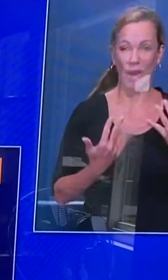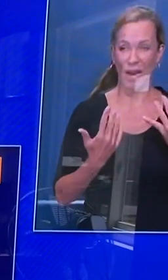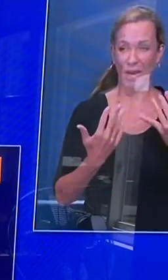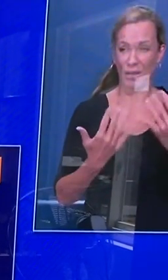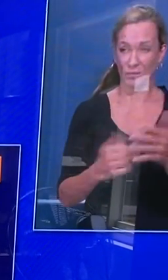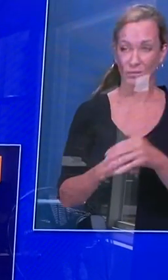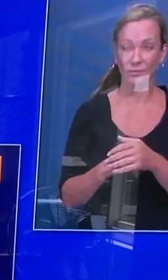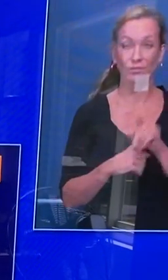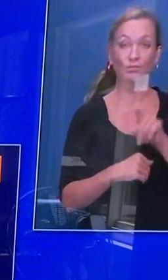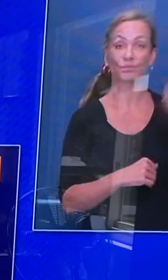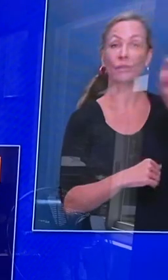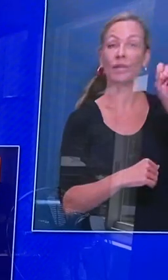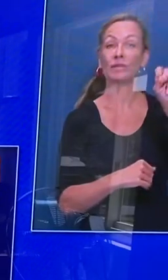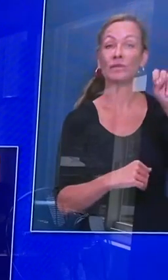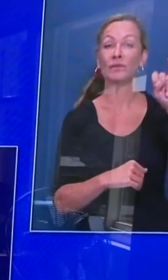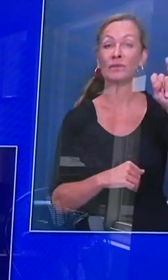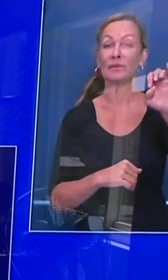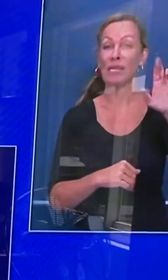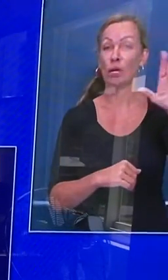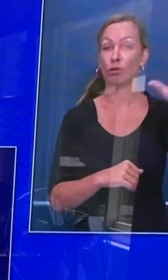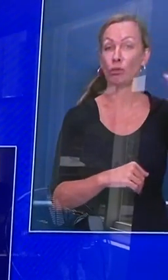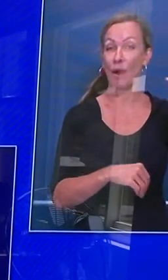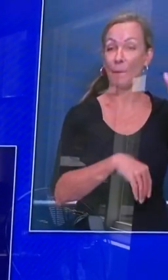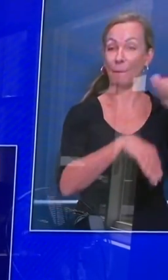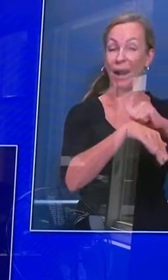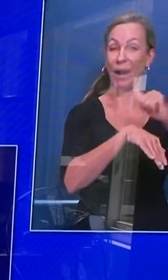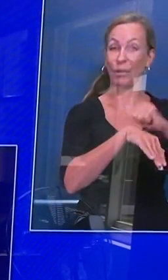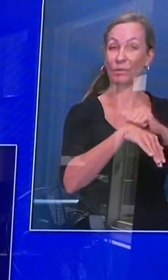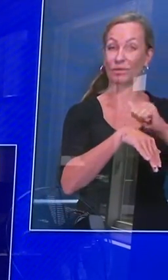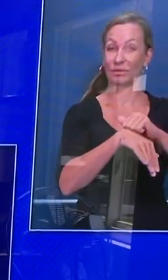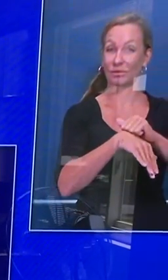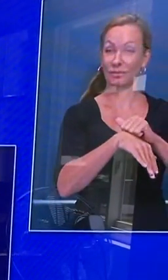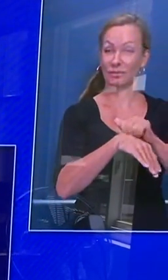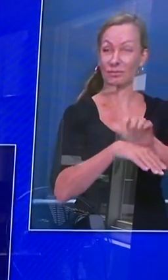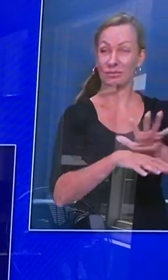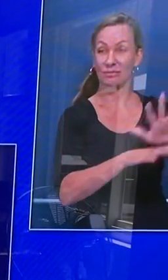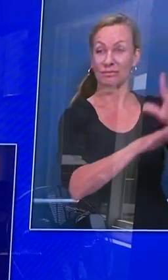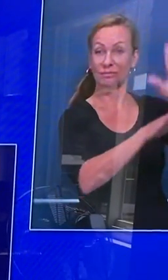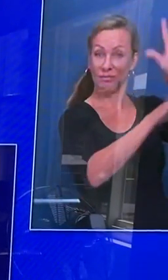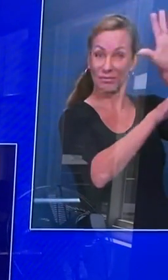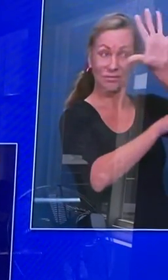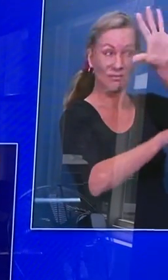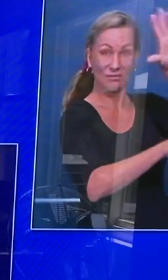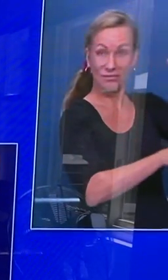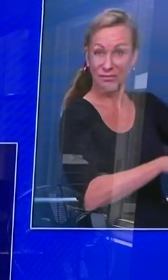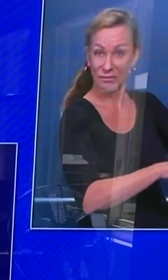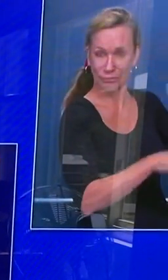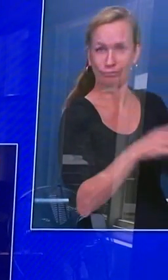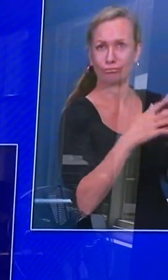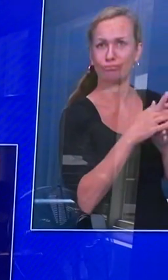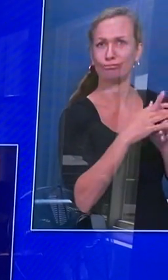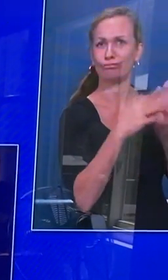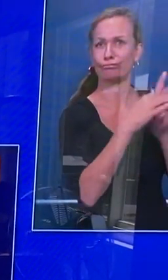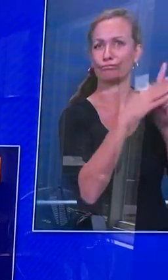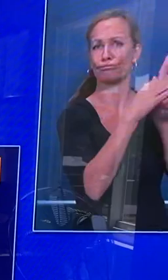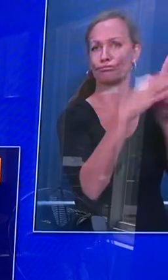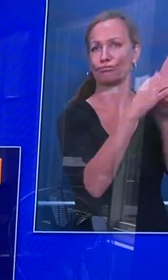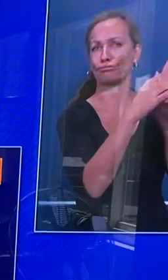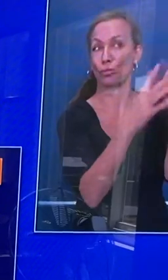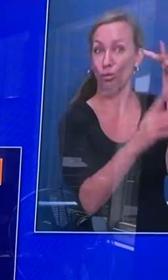some weather, including lightning strikes, a little bit of wind. But the bottom line is these lightning strikes have been the most